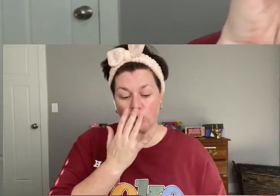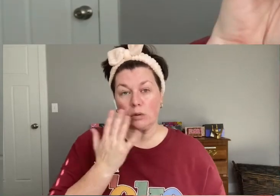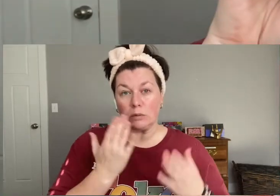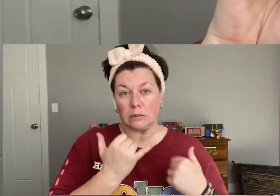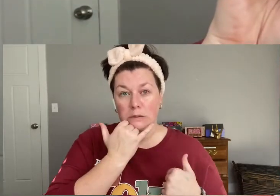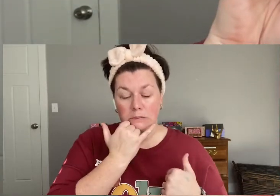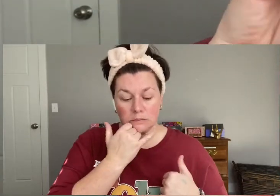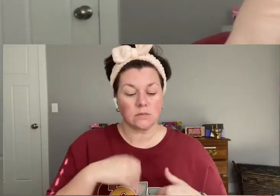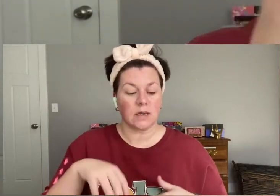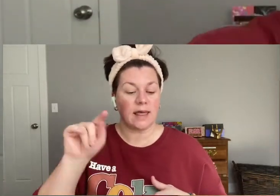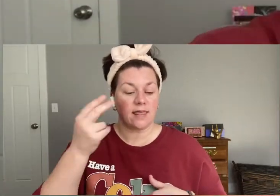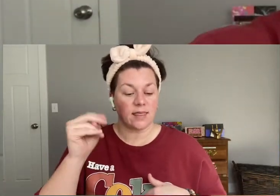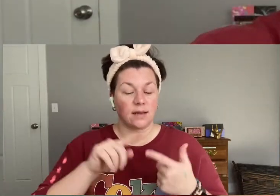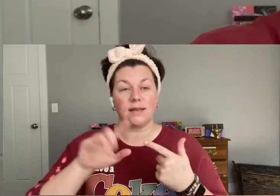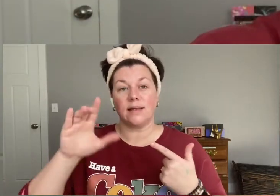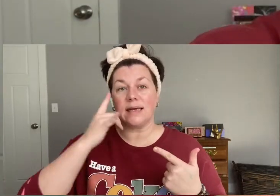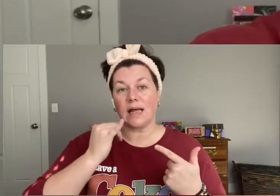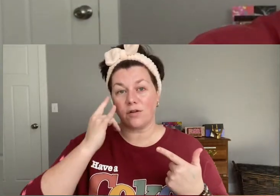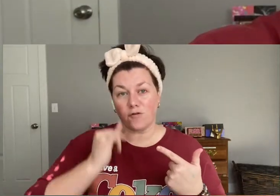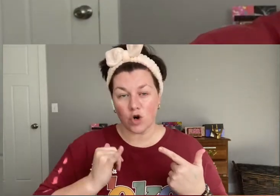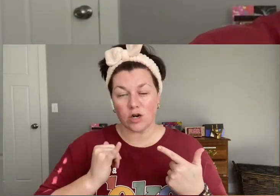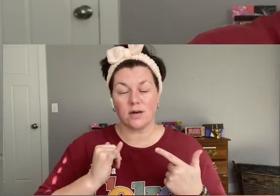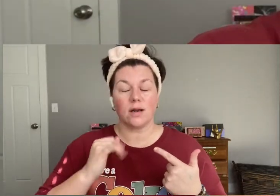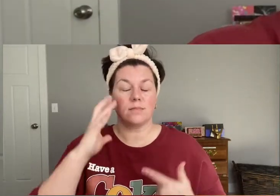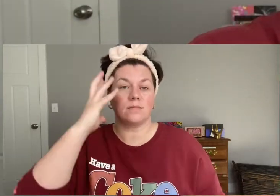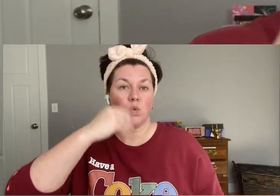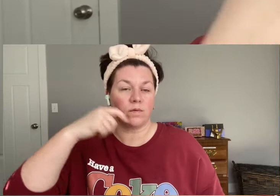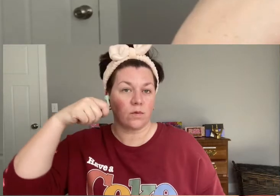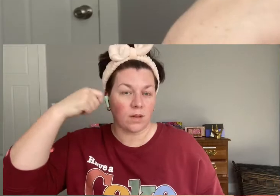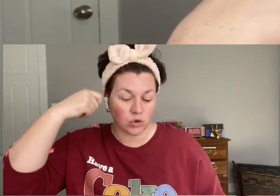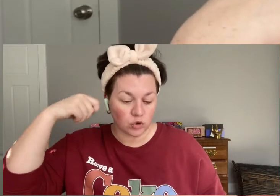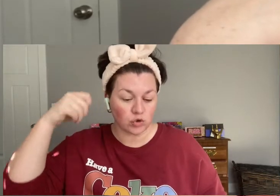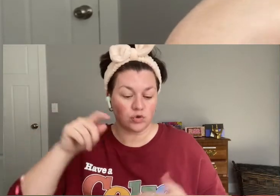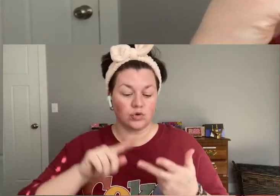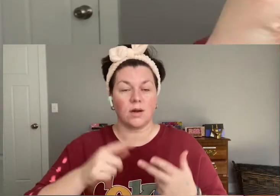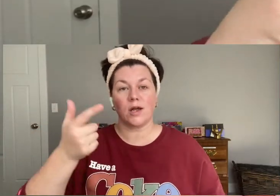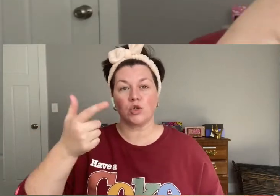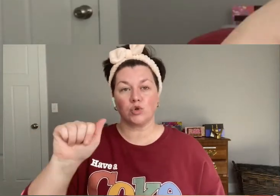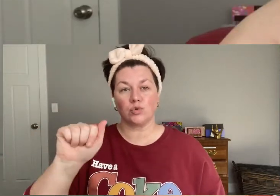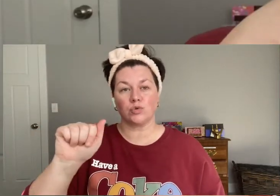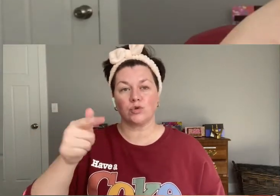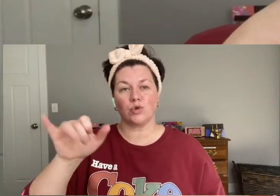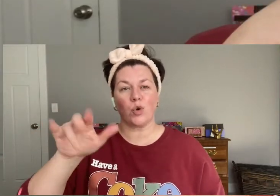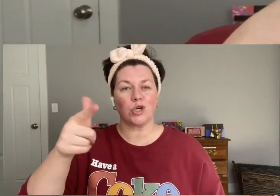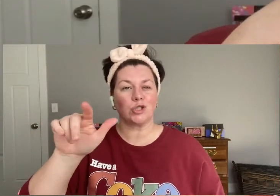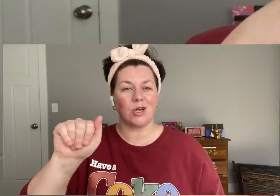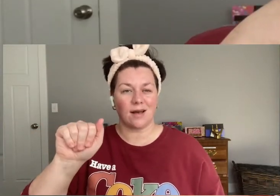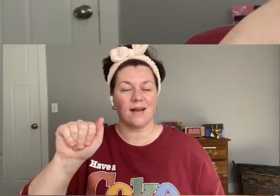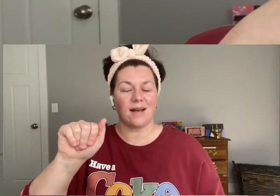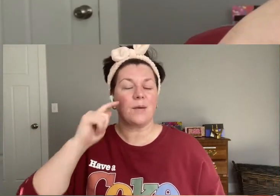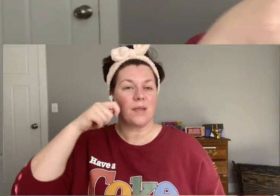the Dallas blush. Let's look at that. It's kind of a, it says blush